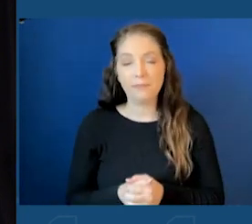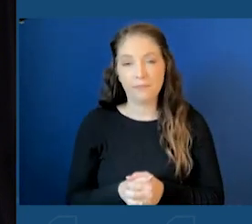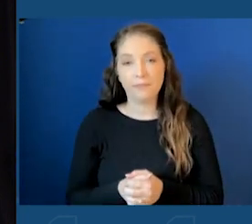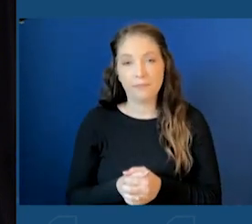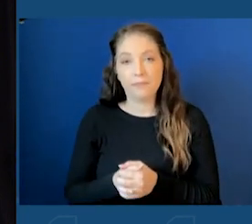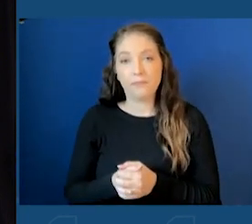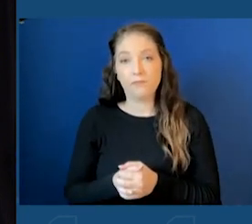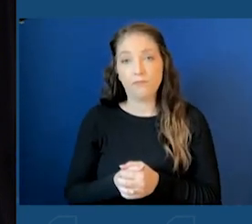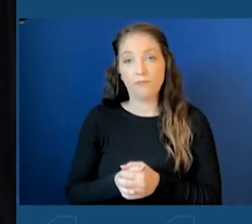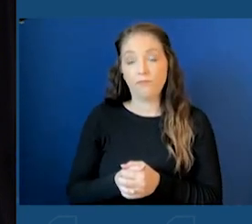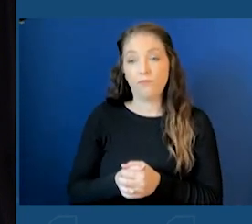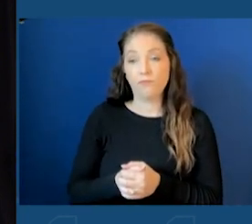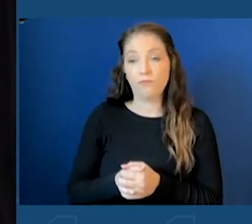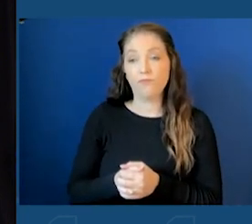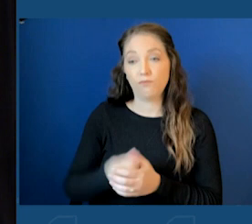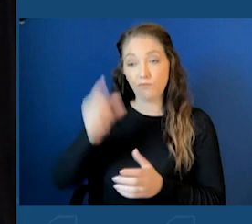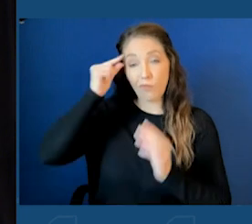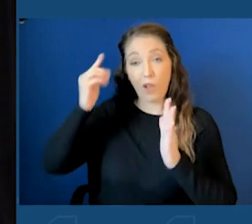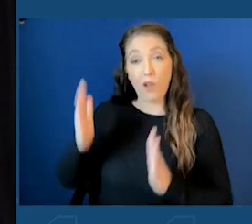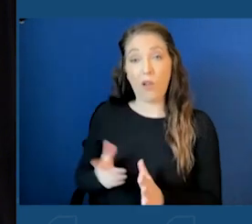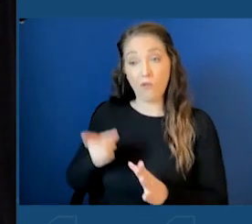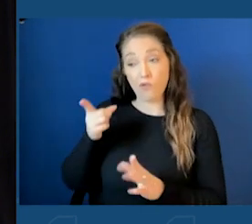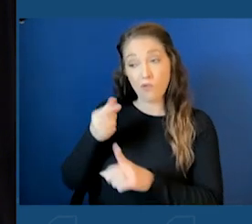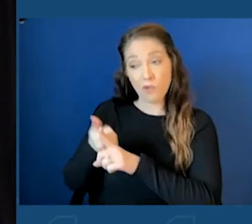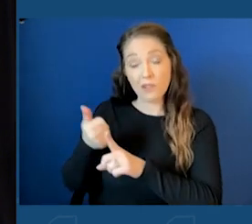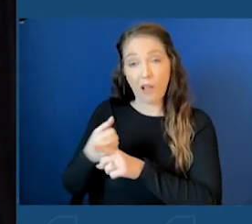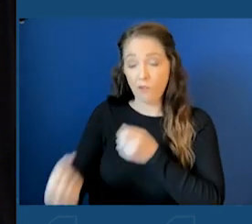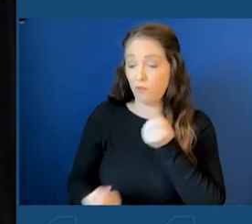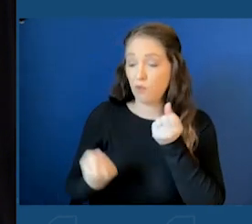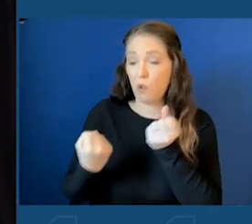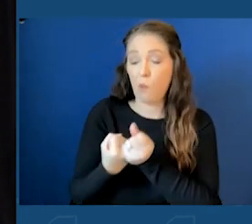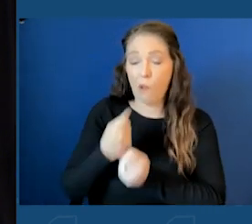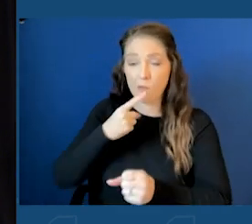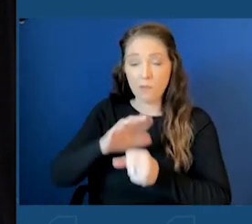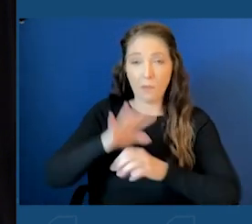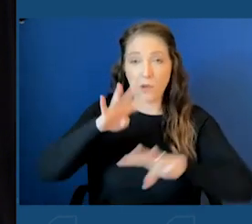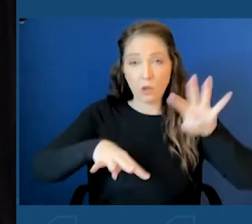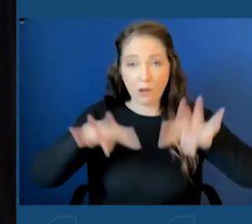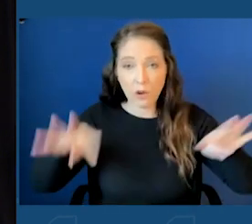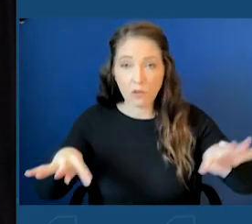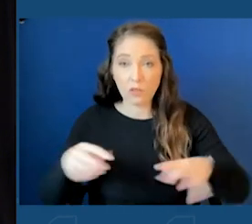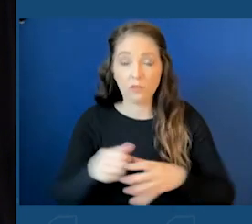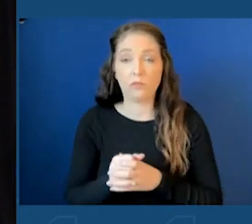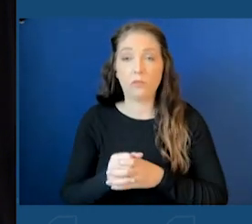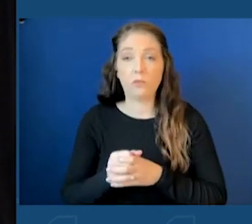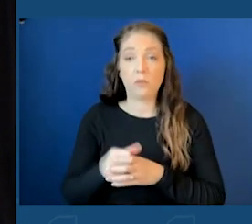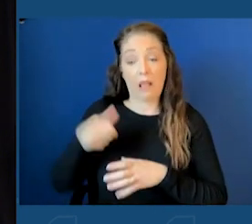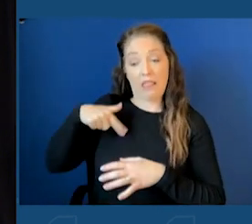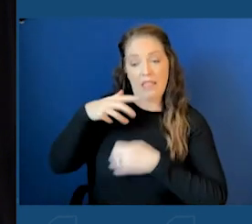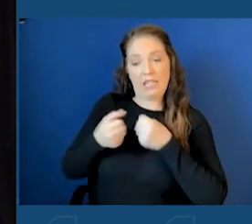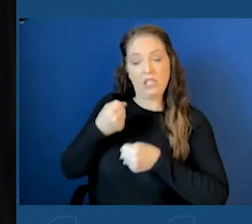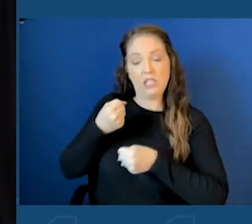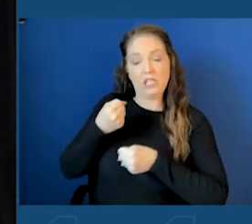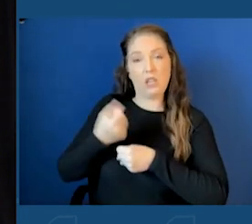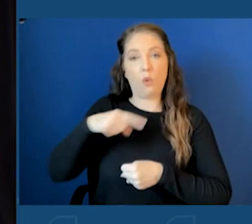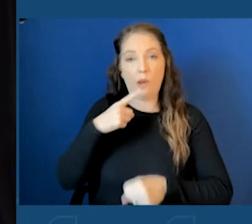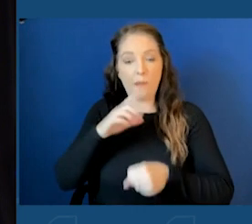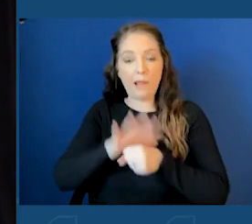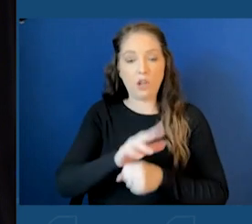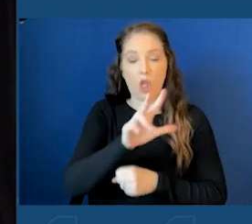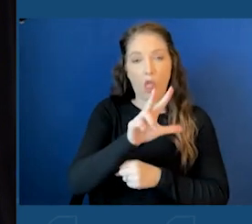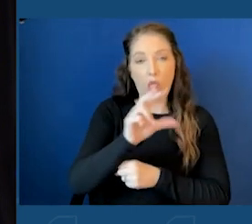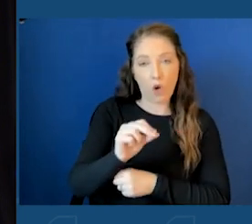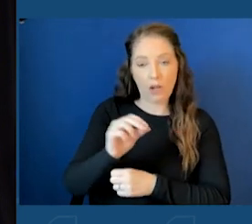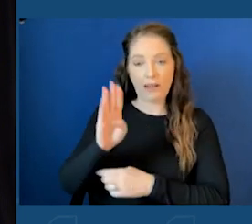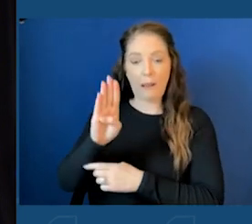She's also fully supported our commitment to diversity. Earlier this year, we joined a national pledge of 30 by 30, with the